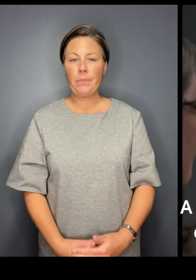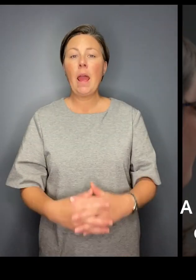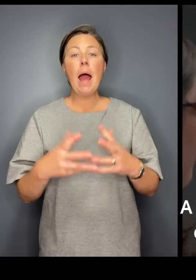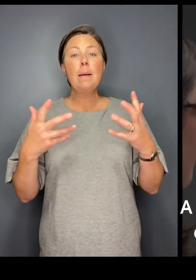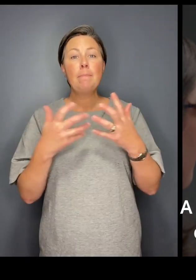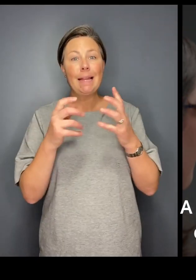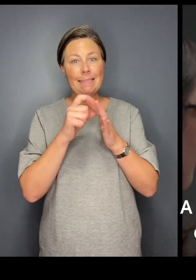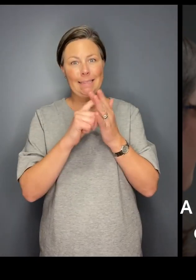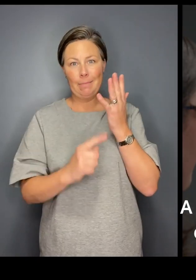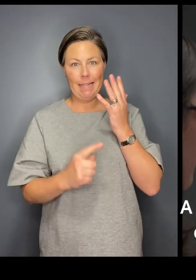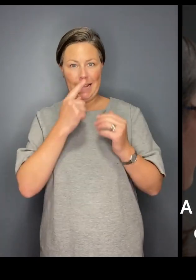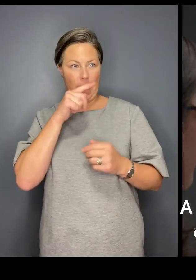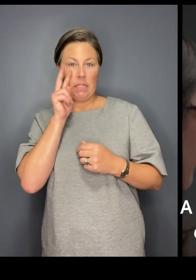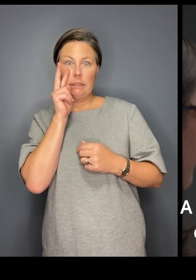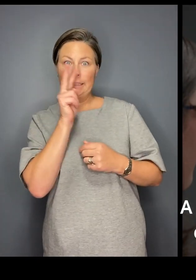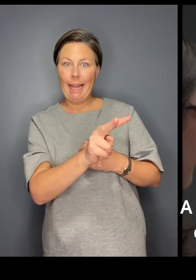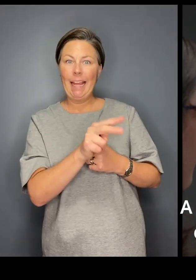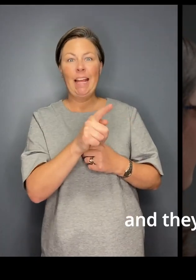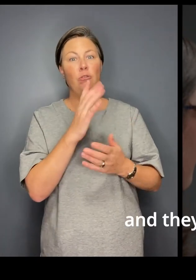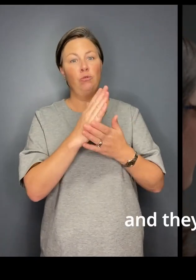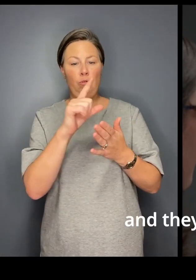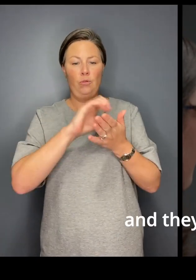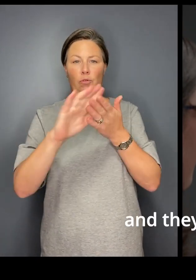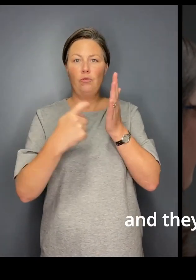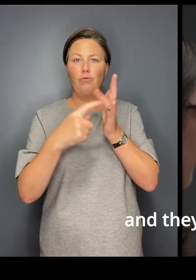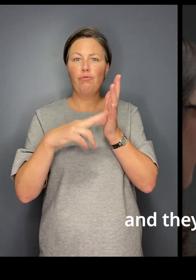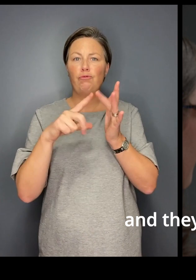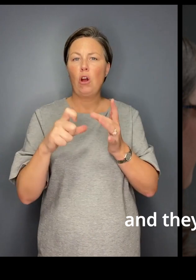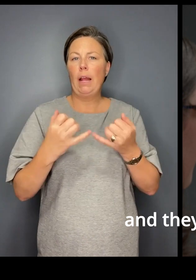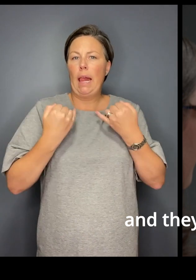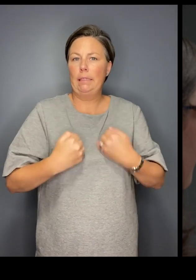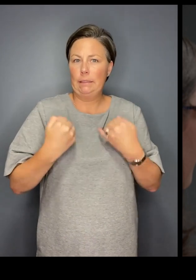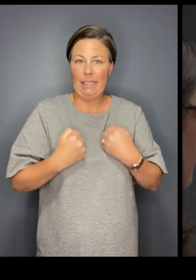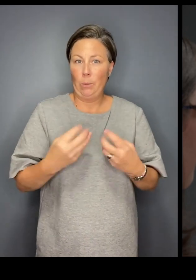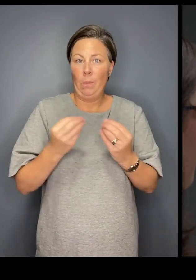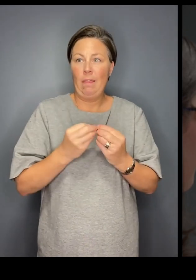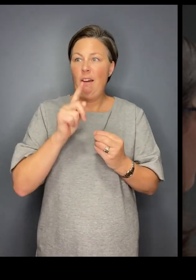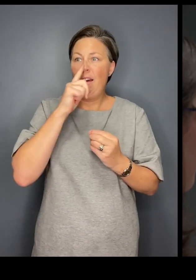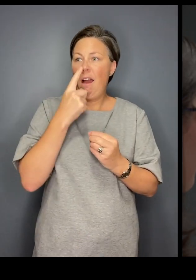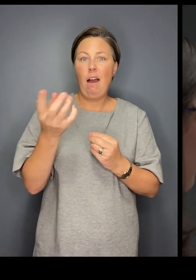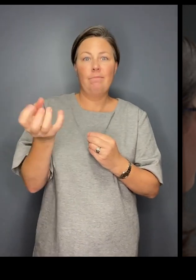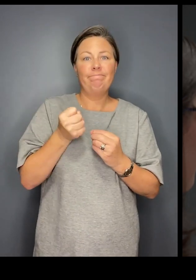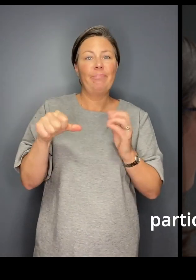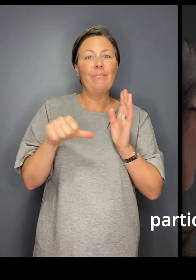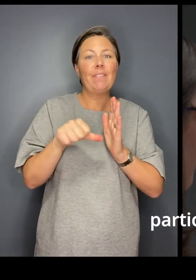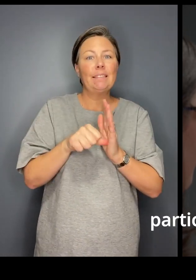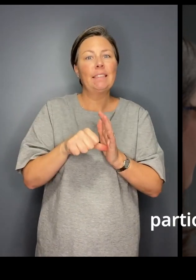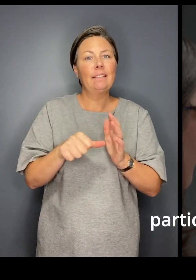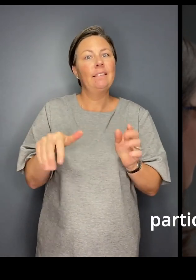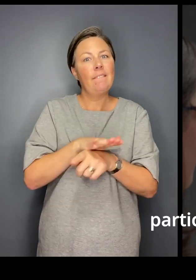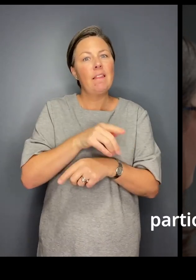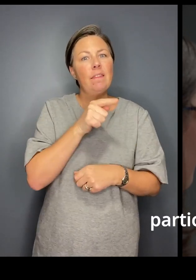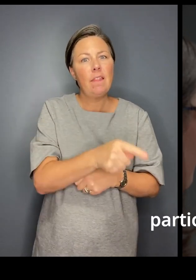A lot of invisible disabilities can be chronic illnesses and they don't often qualify for funding, and this can be really, really hard to navigate, particularly